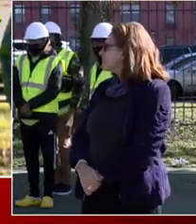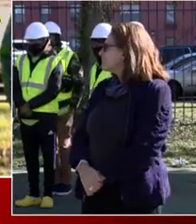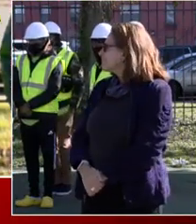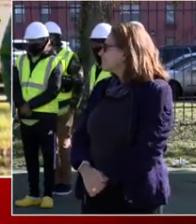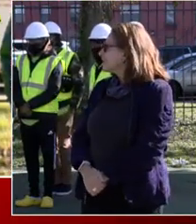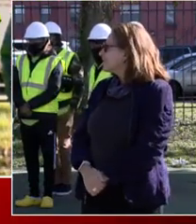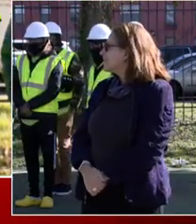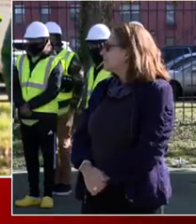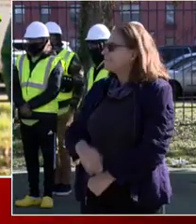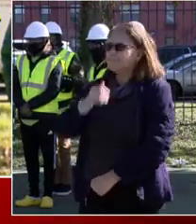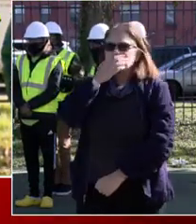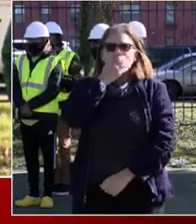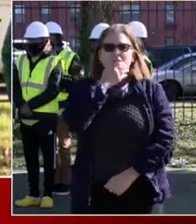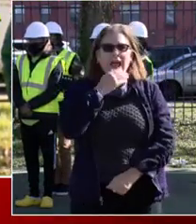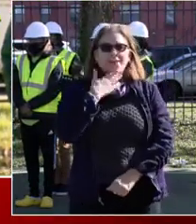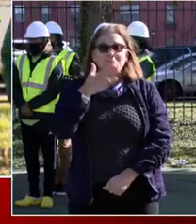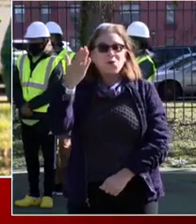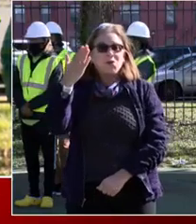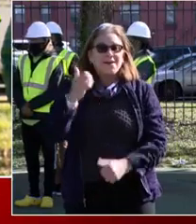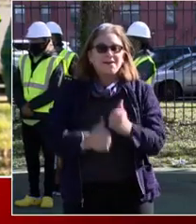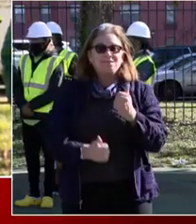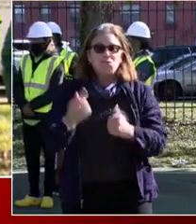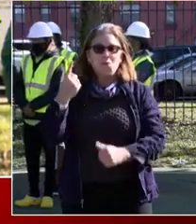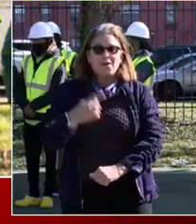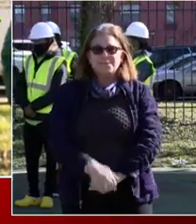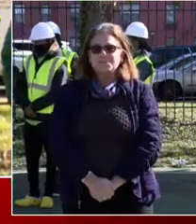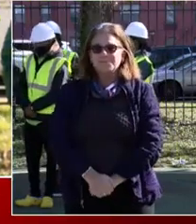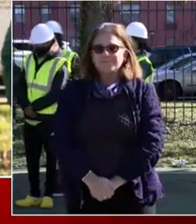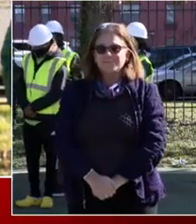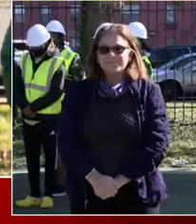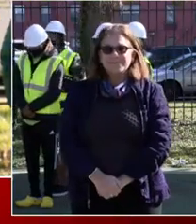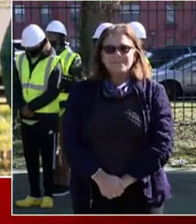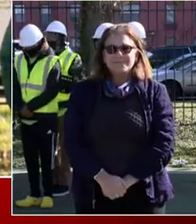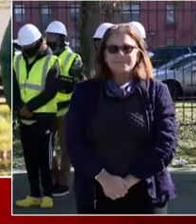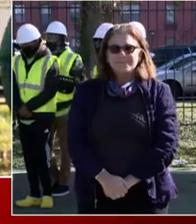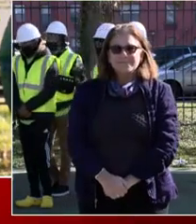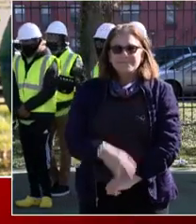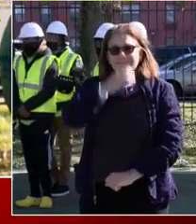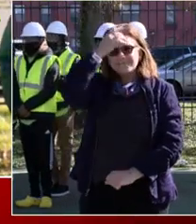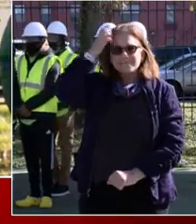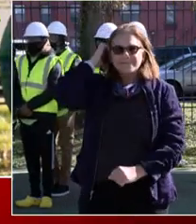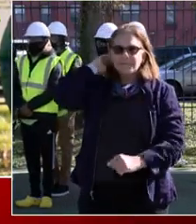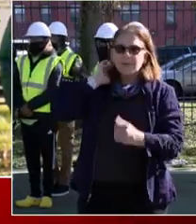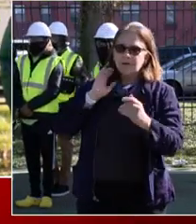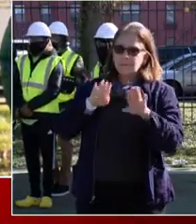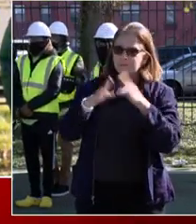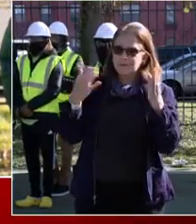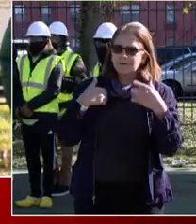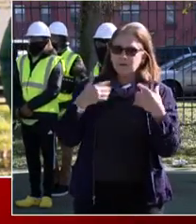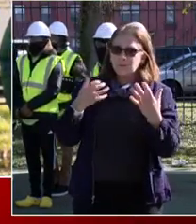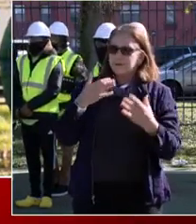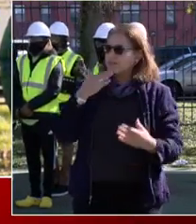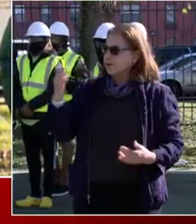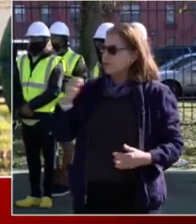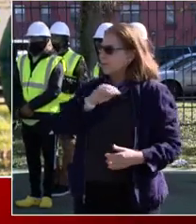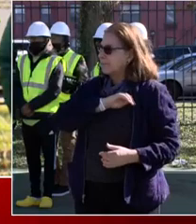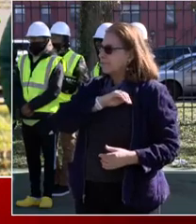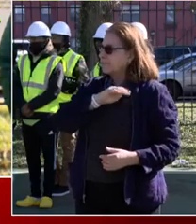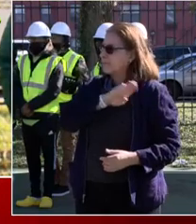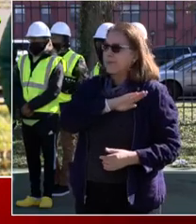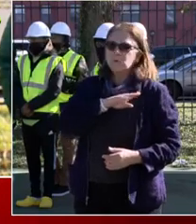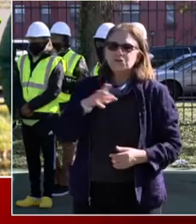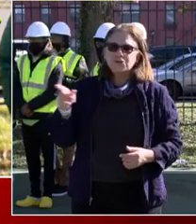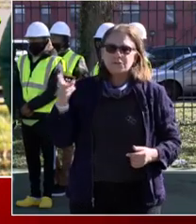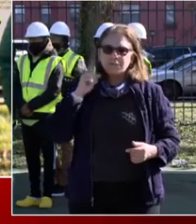Good morning, everybody. Good morning. First, I want to start out by thanking you, Mayor Bowser. Thank you so much for the investments and